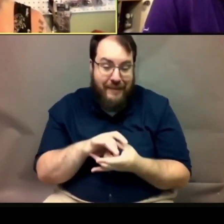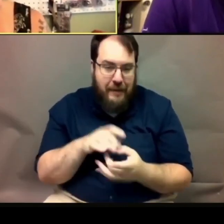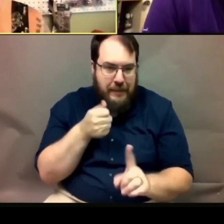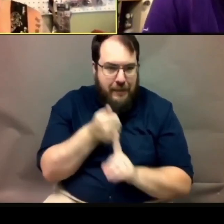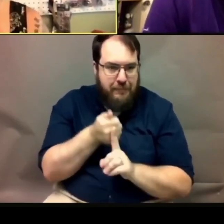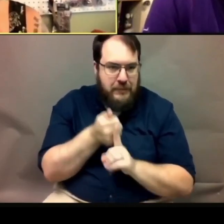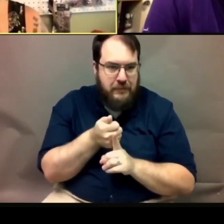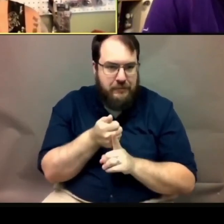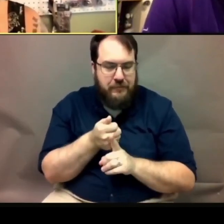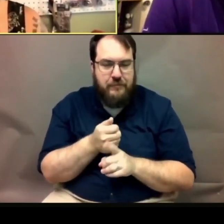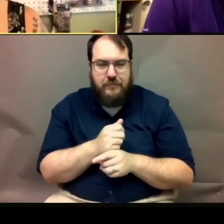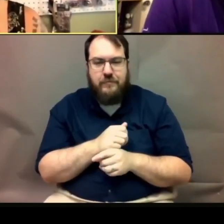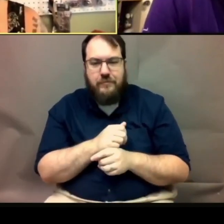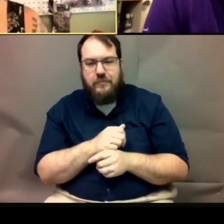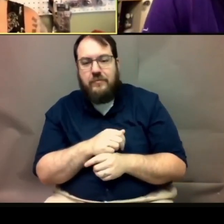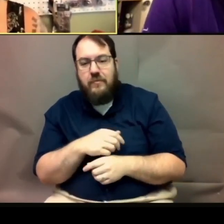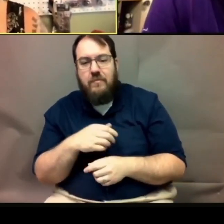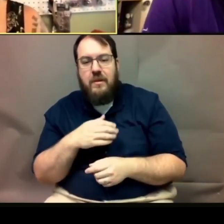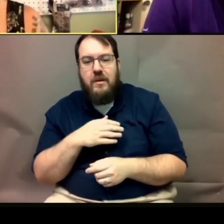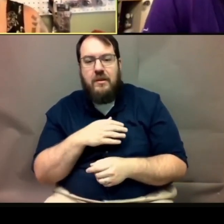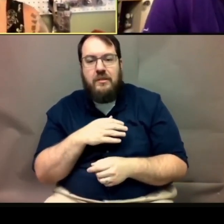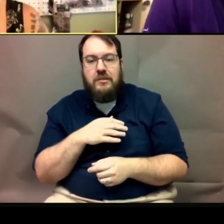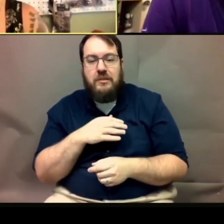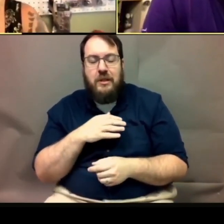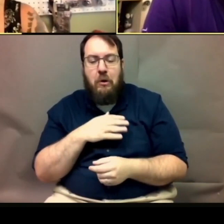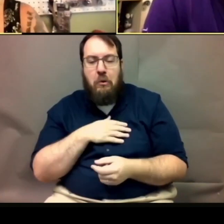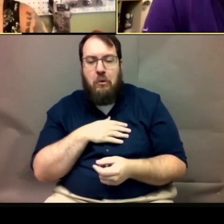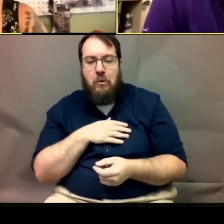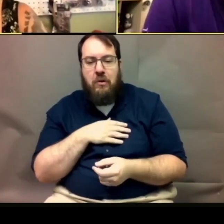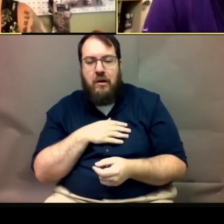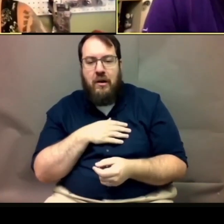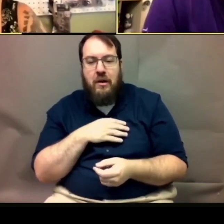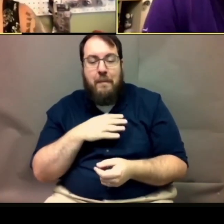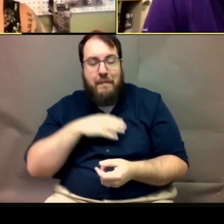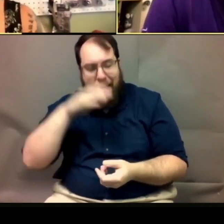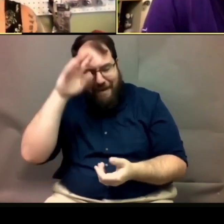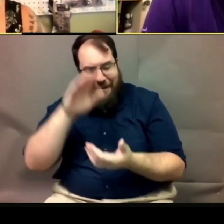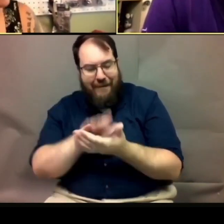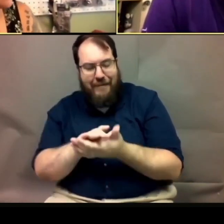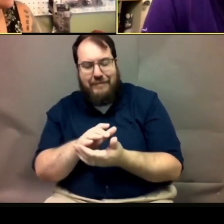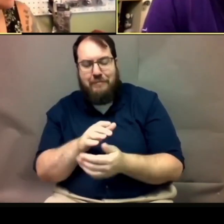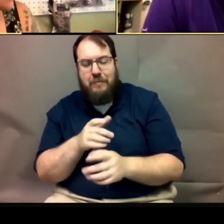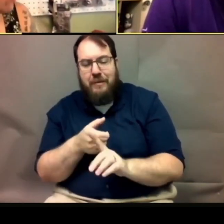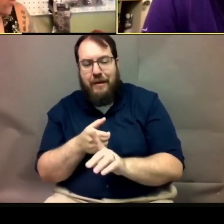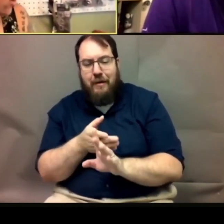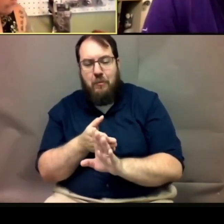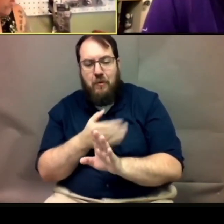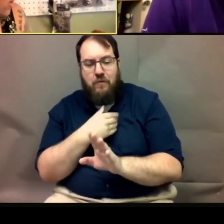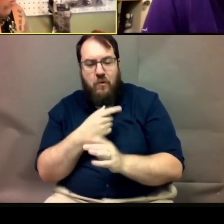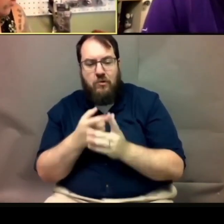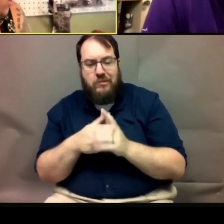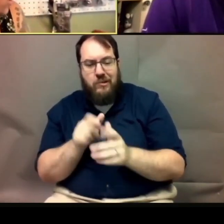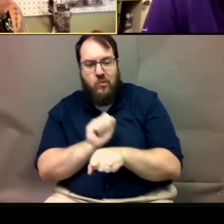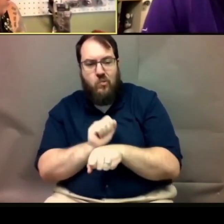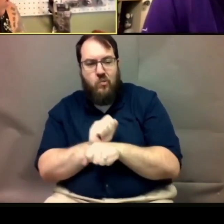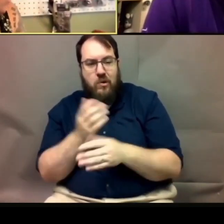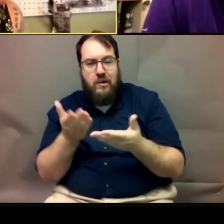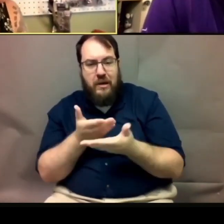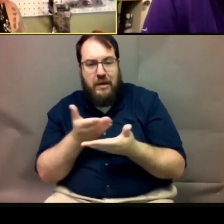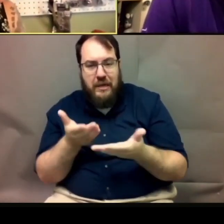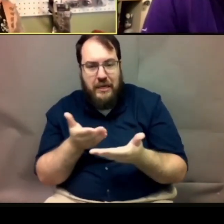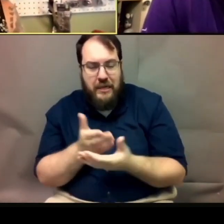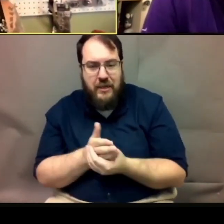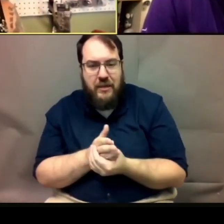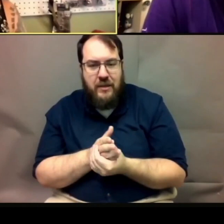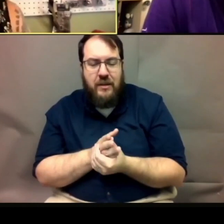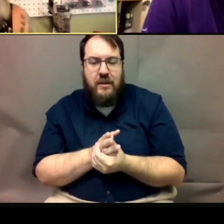book with my husband before I worked for Makey Makey called 20 Makey Makey Projects for the Evil Genius. And it's